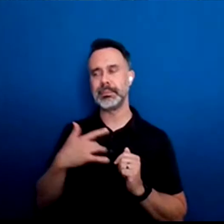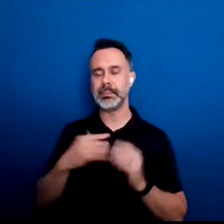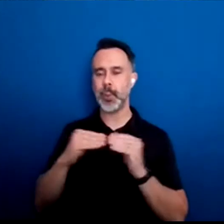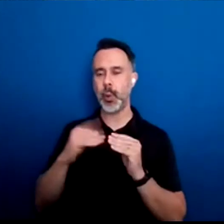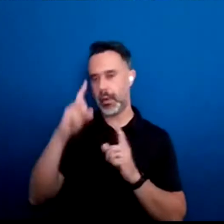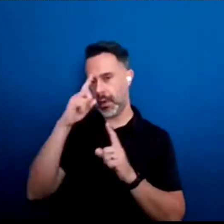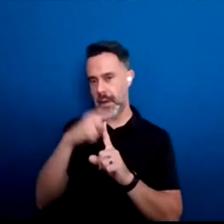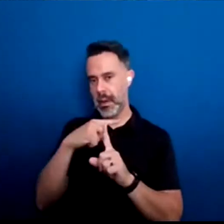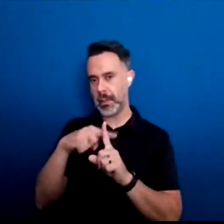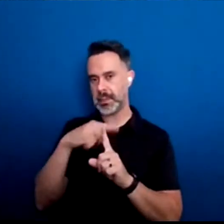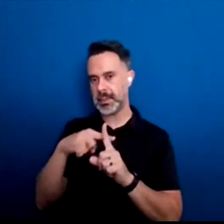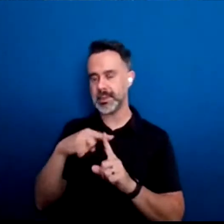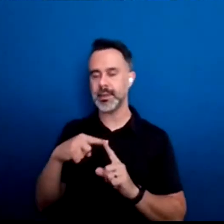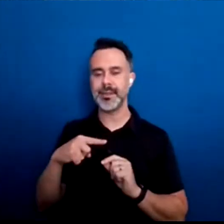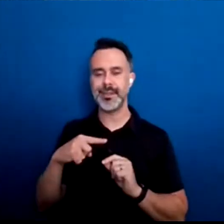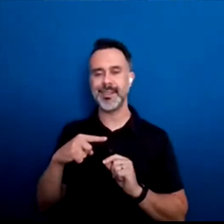that it's not going to be,